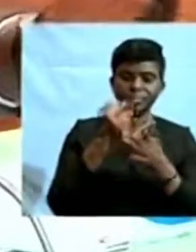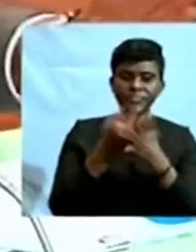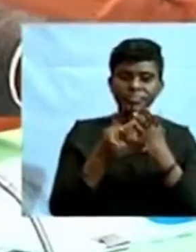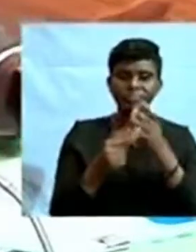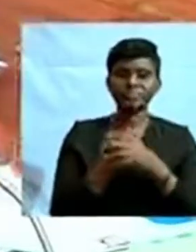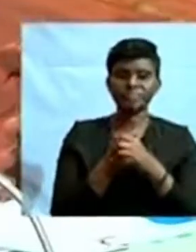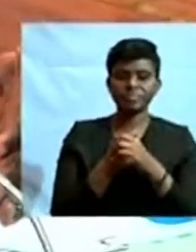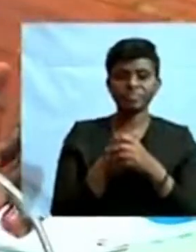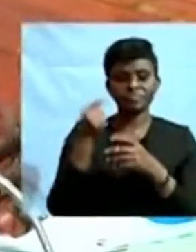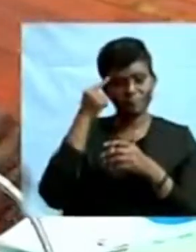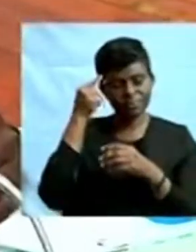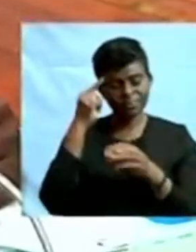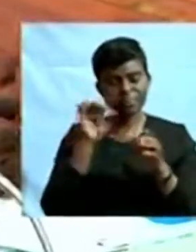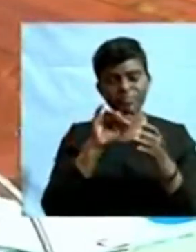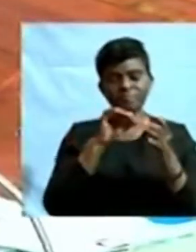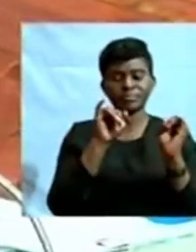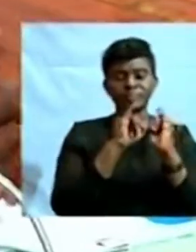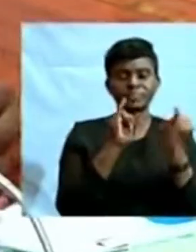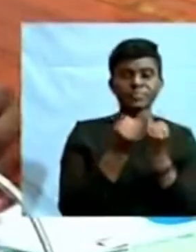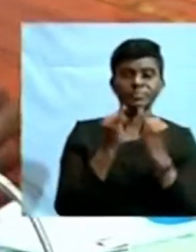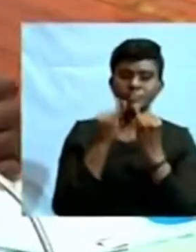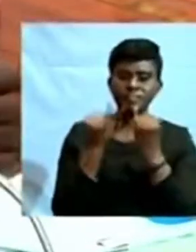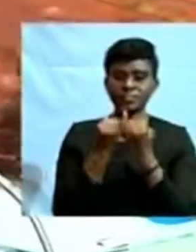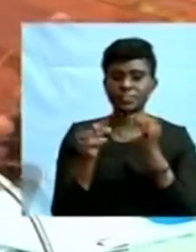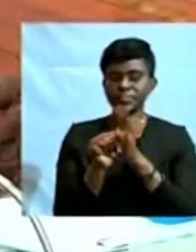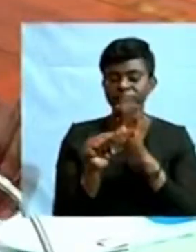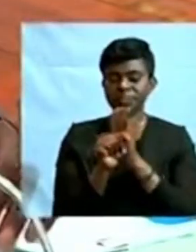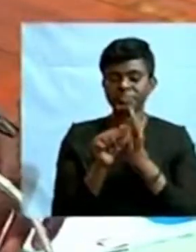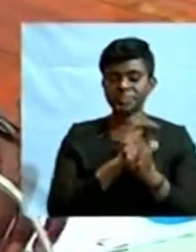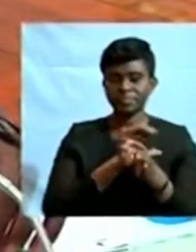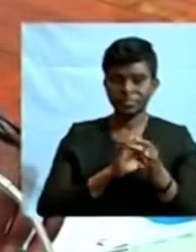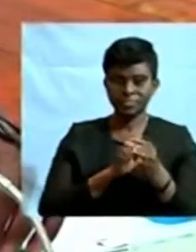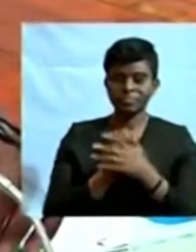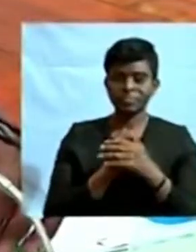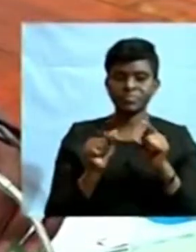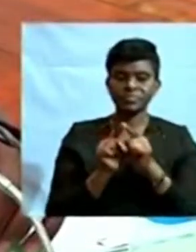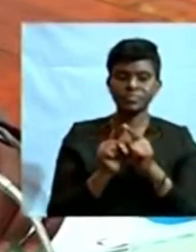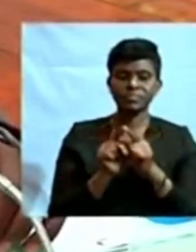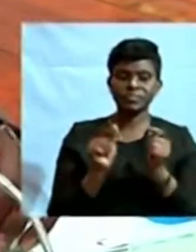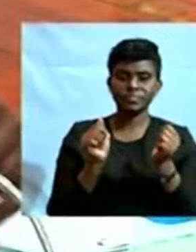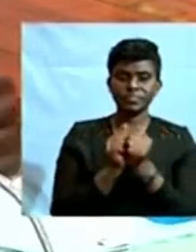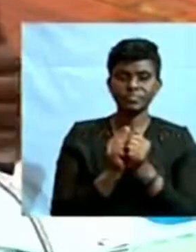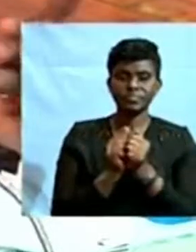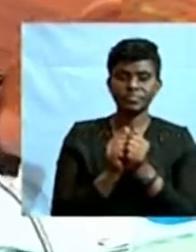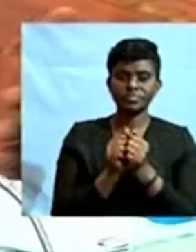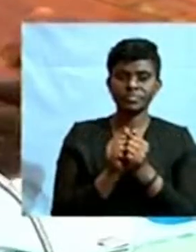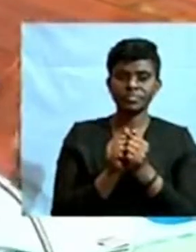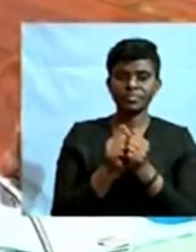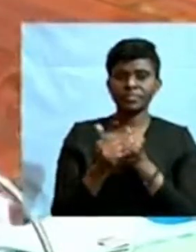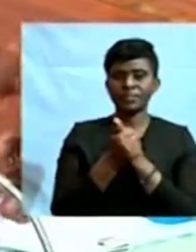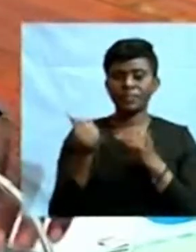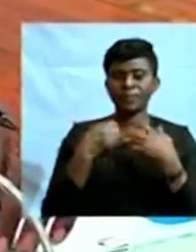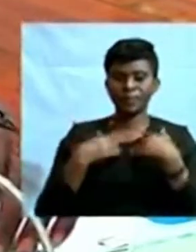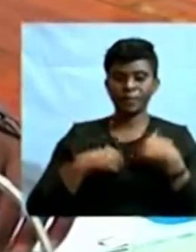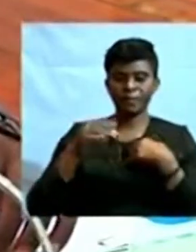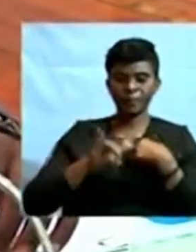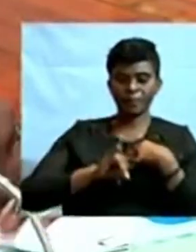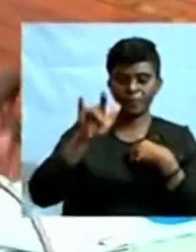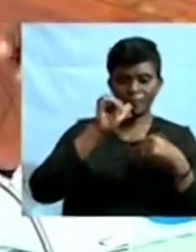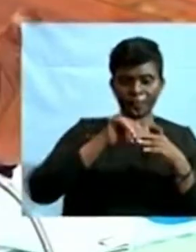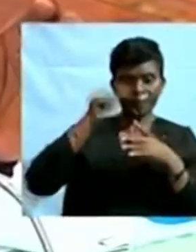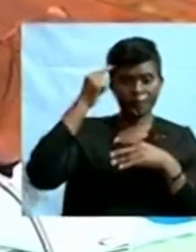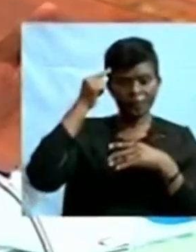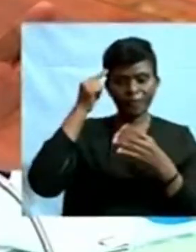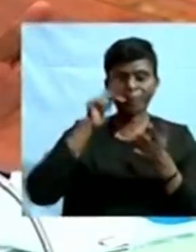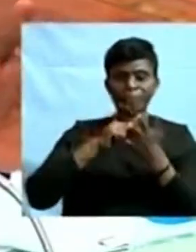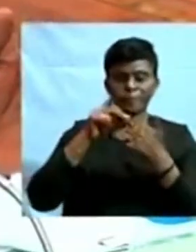all government institutions, parastatals, as well as anybody traveling on government